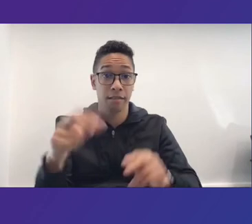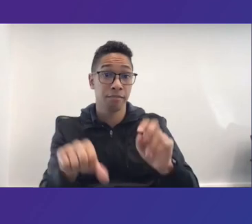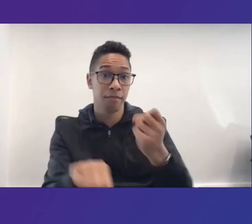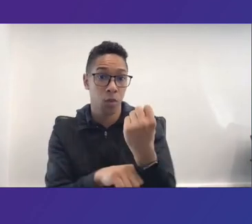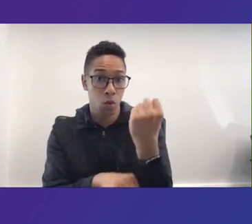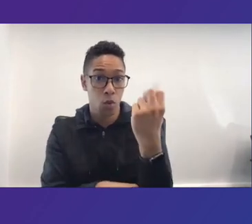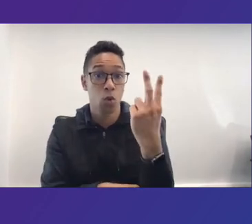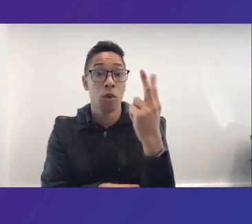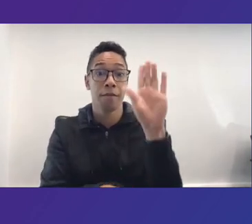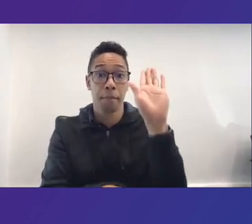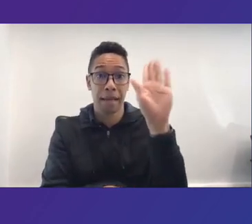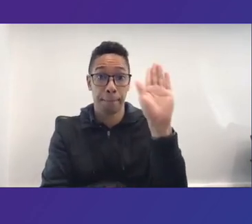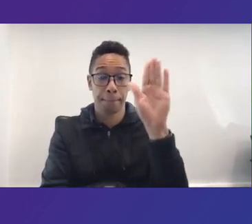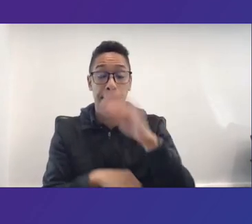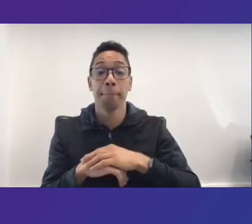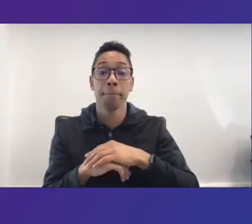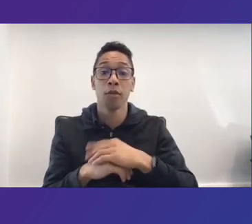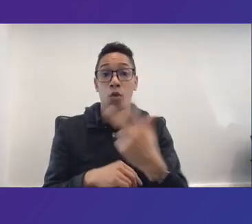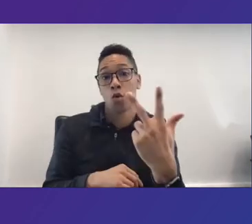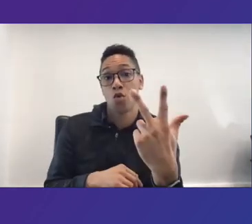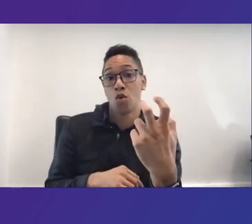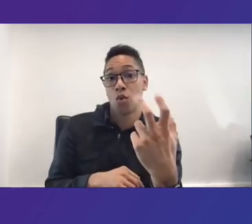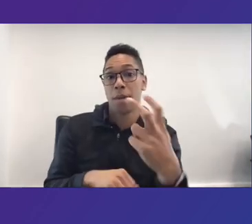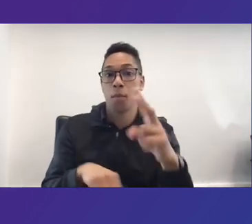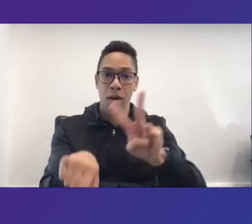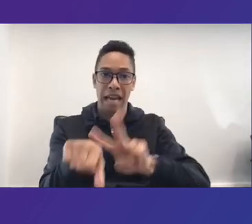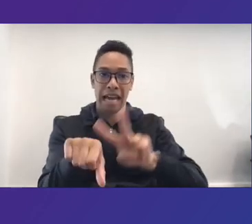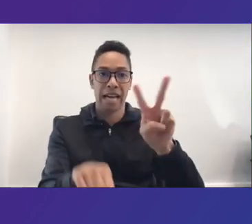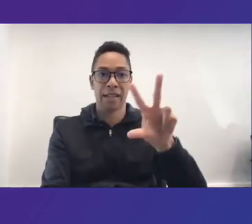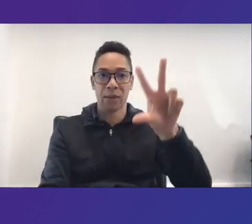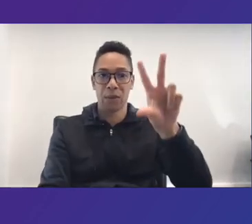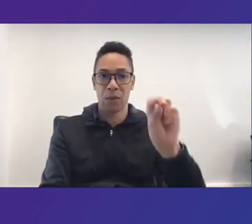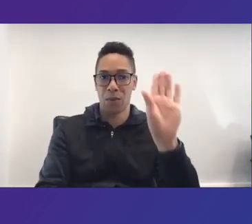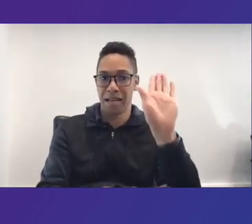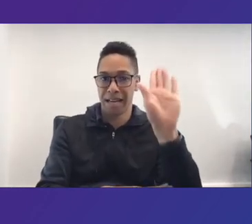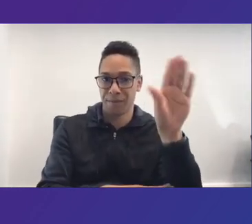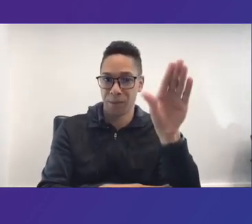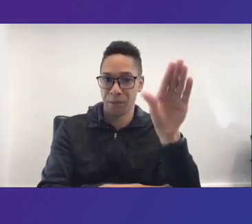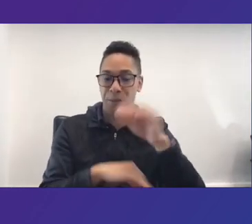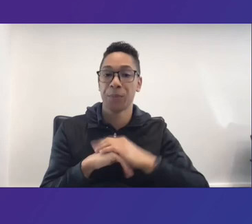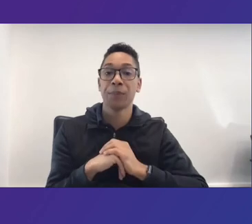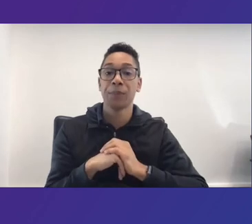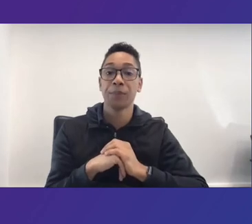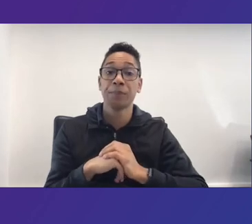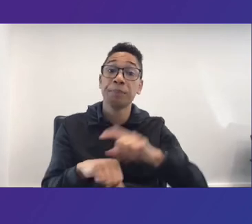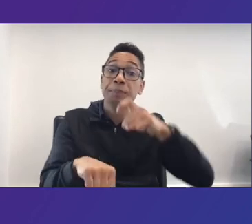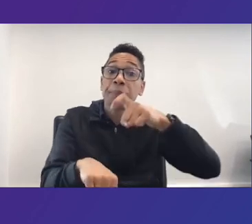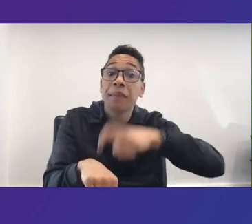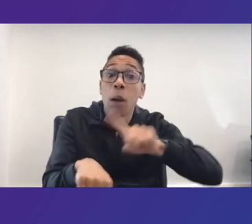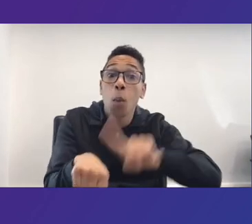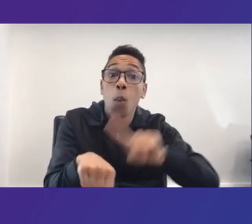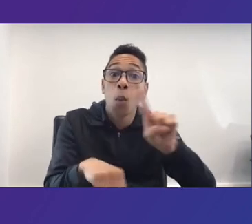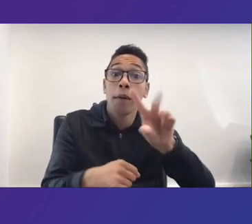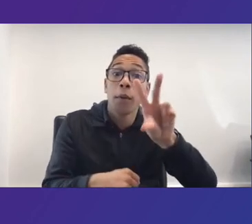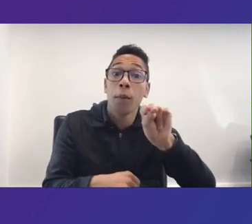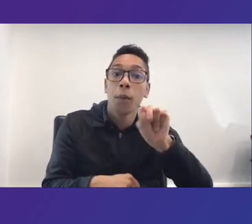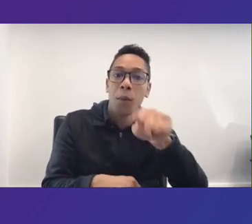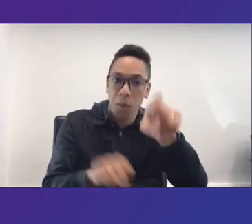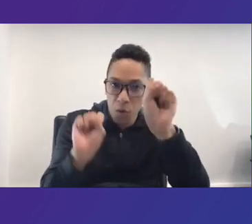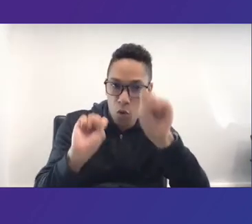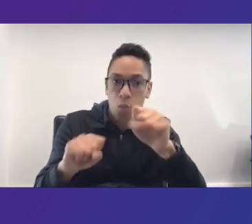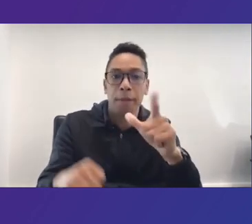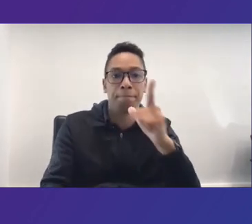p.m. and 3 more held at 2:30 p.m. At 1:30 p.m., you can take your